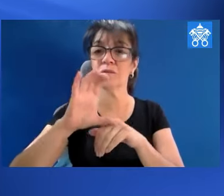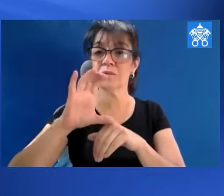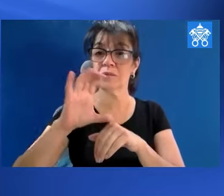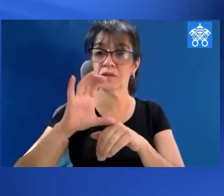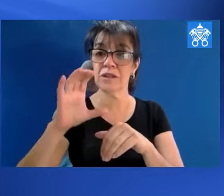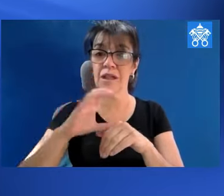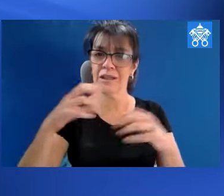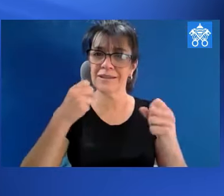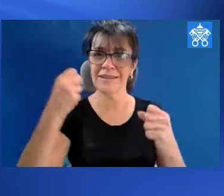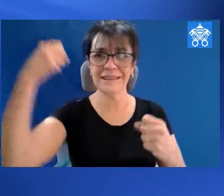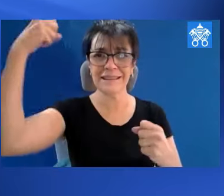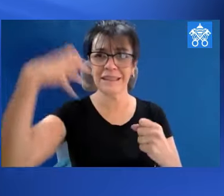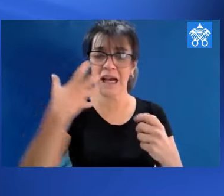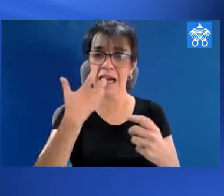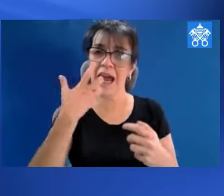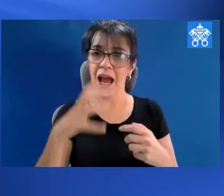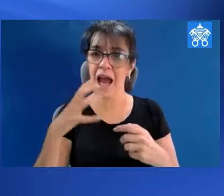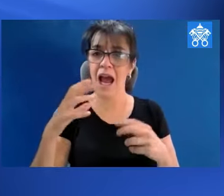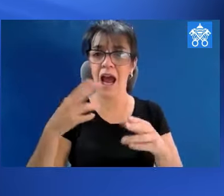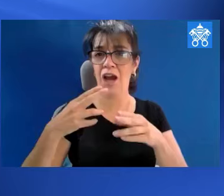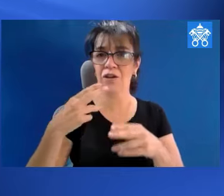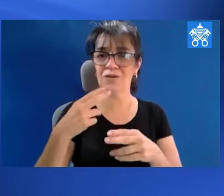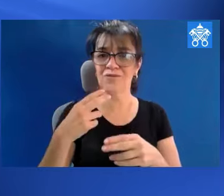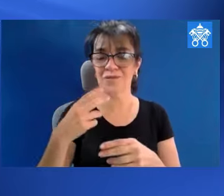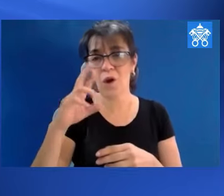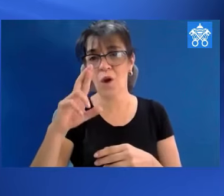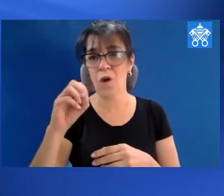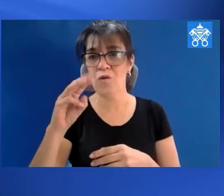hot Roman morning,